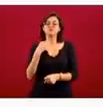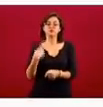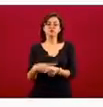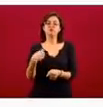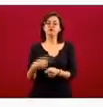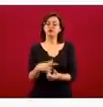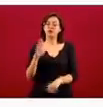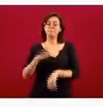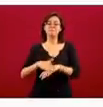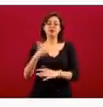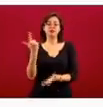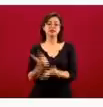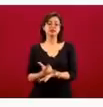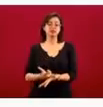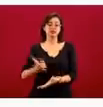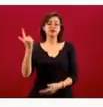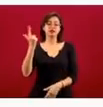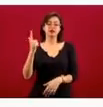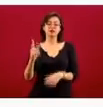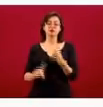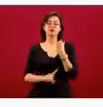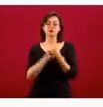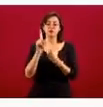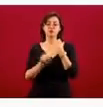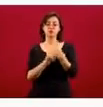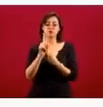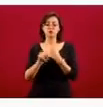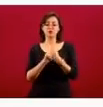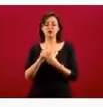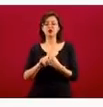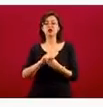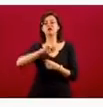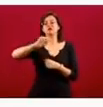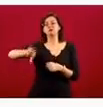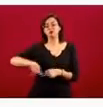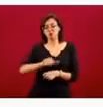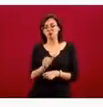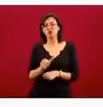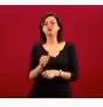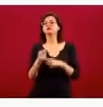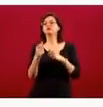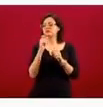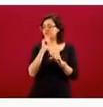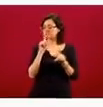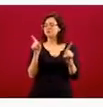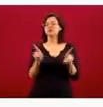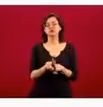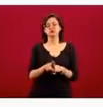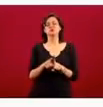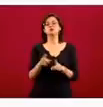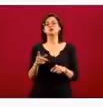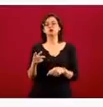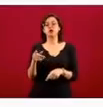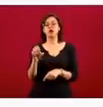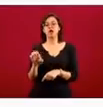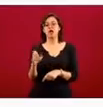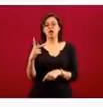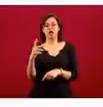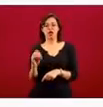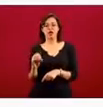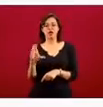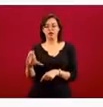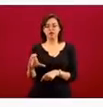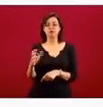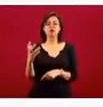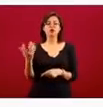are hypertension, obesity, and diabetes, which we know that are the three key risk factors